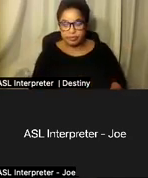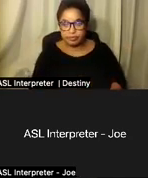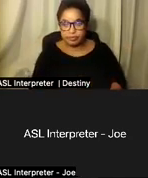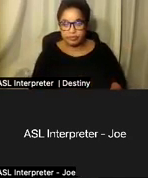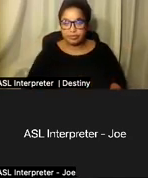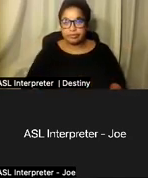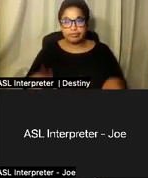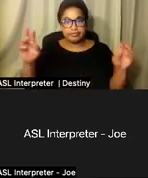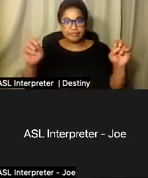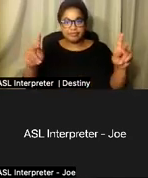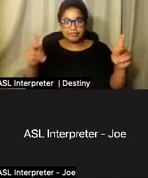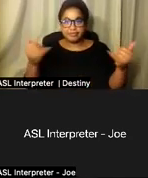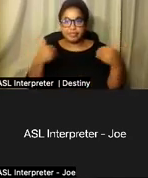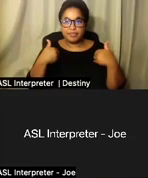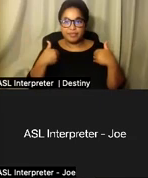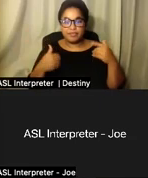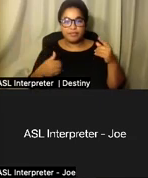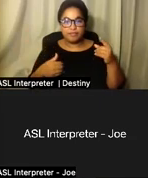All right, so we have